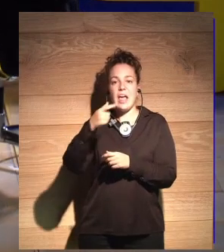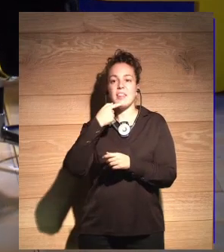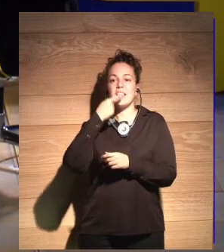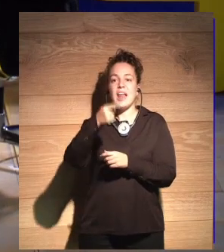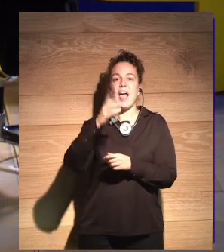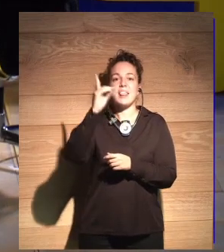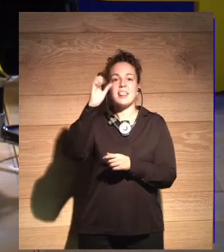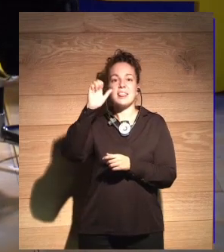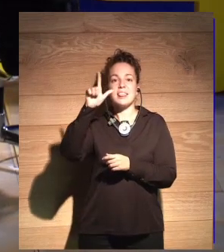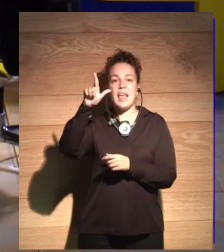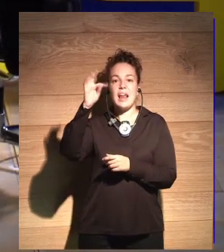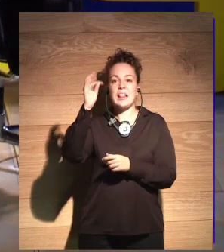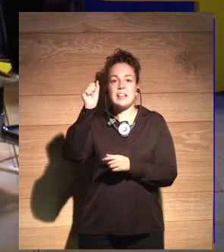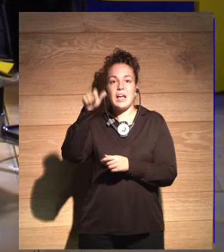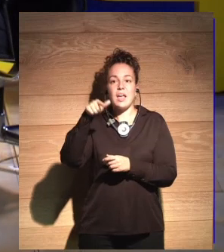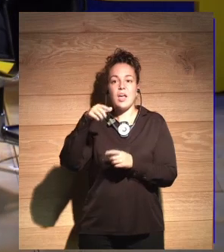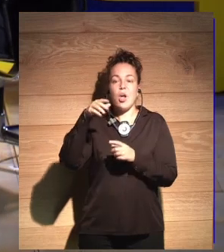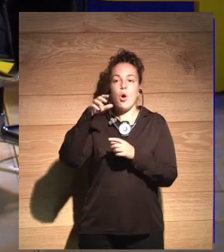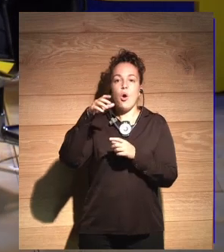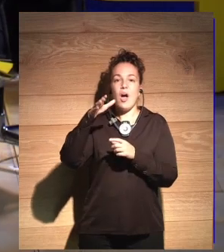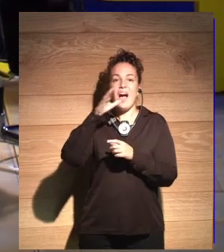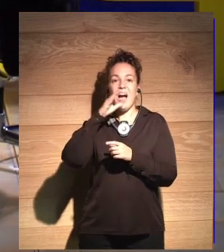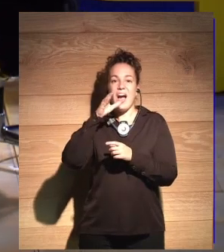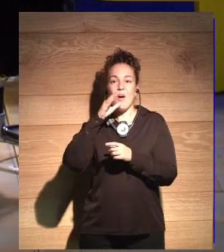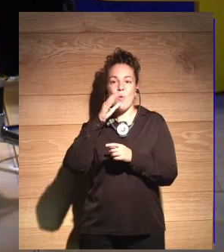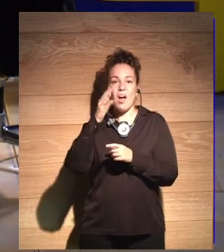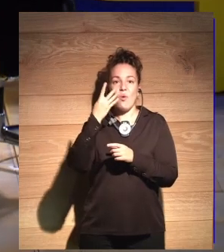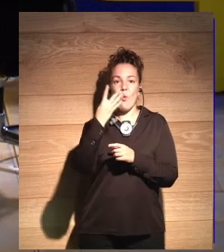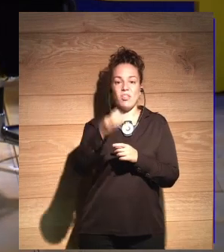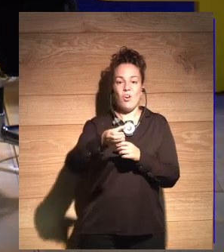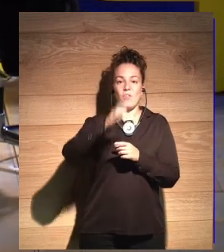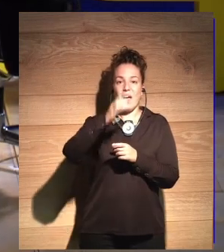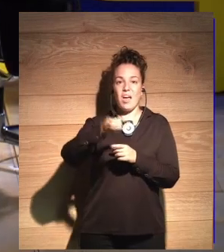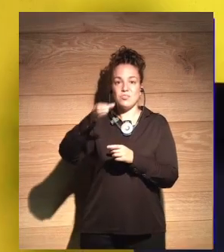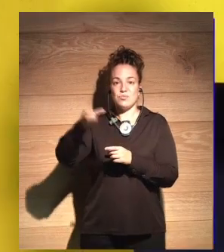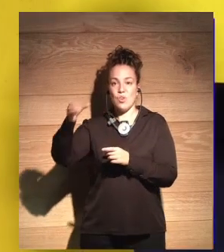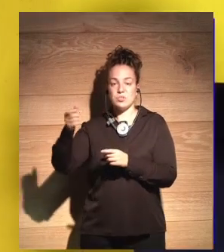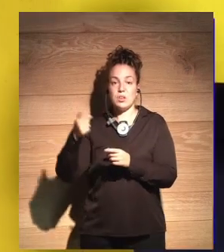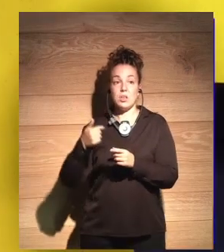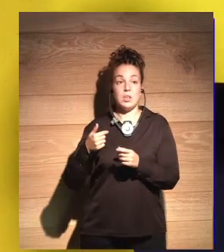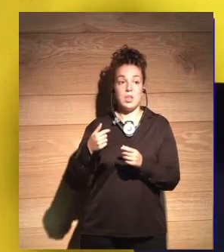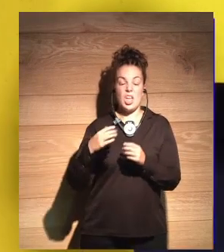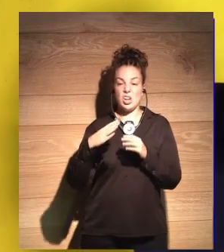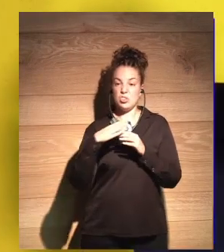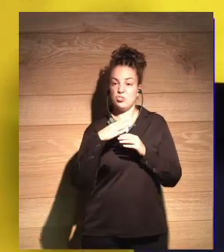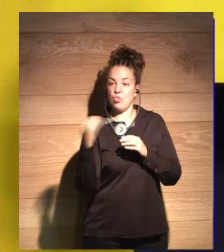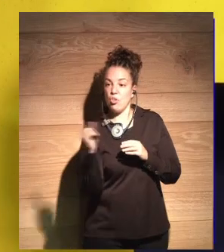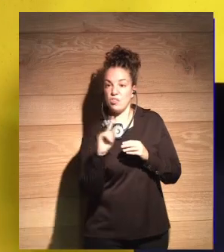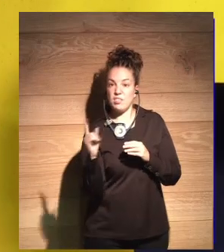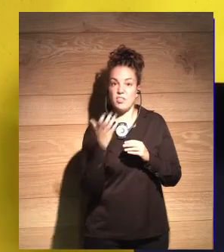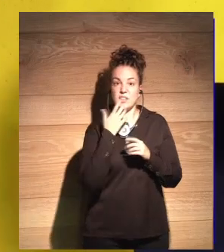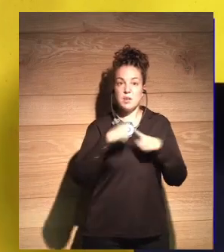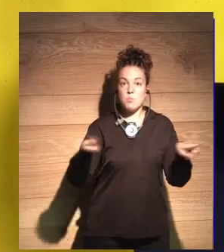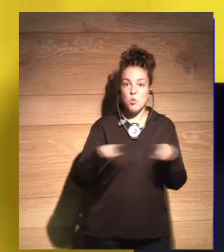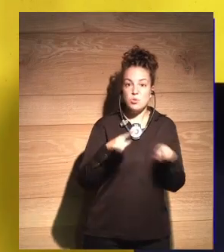water, which is half a cup. So, of course, it didn't understand you if you were playing music, but that there's a whole department that